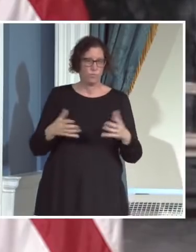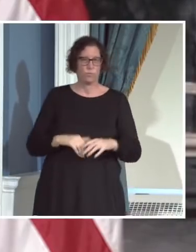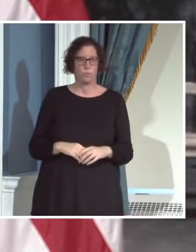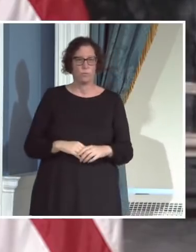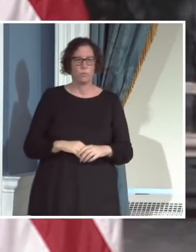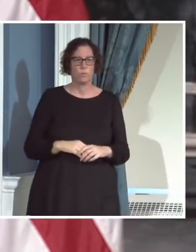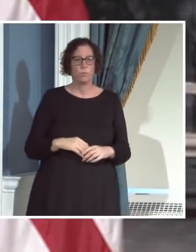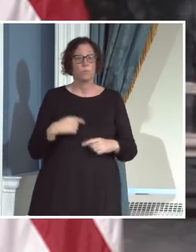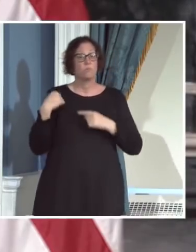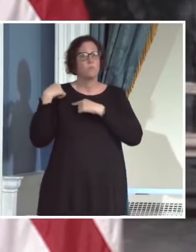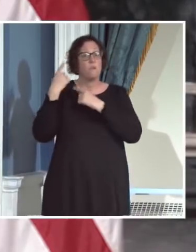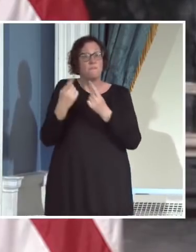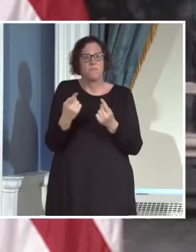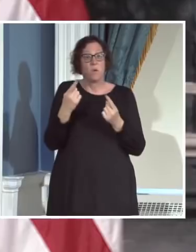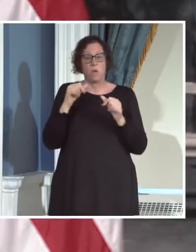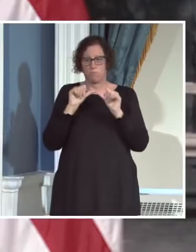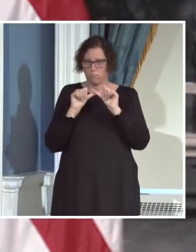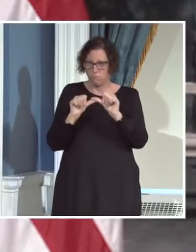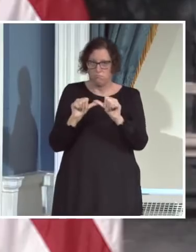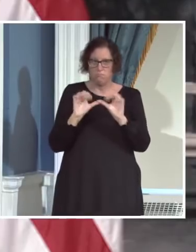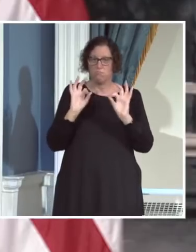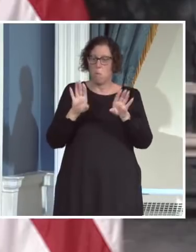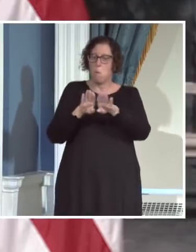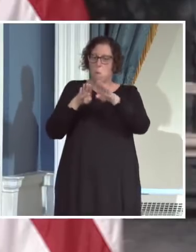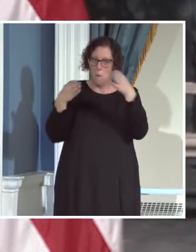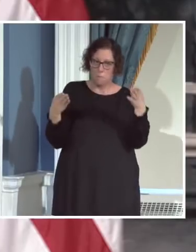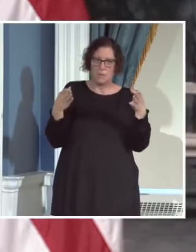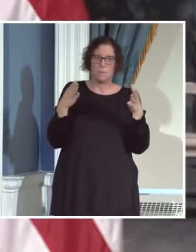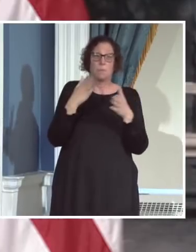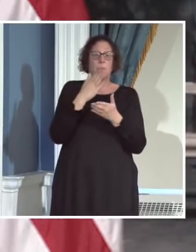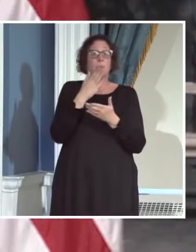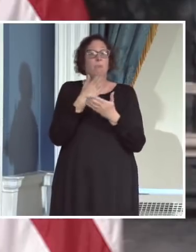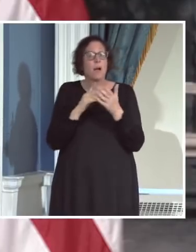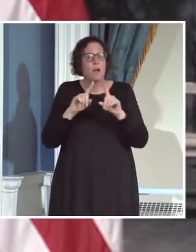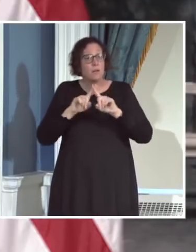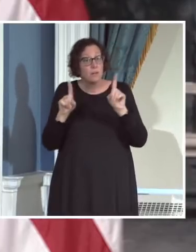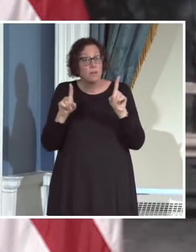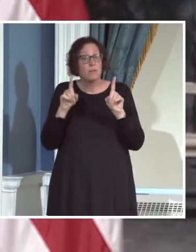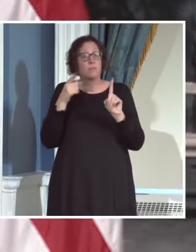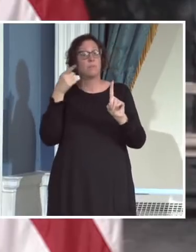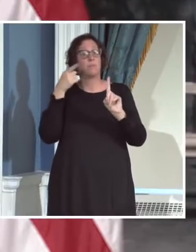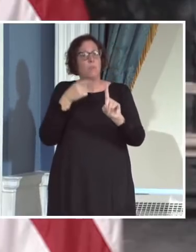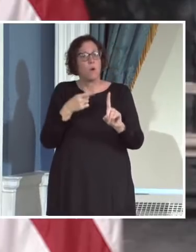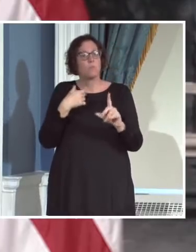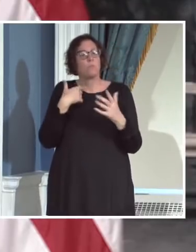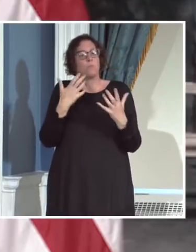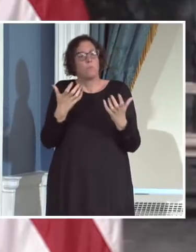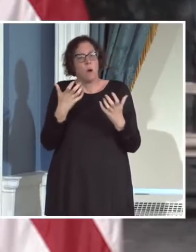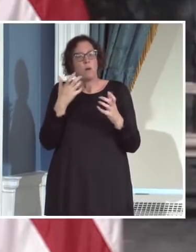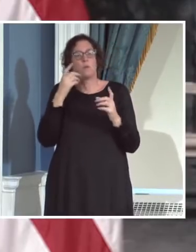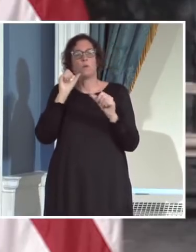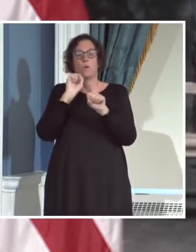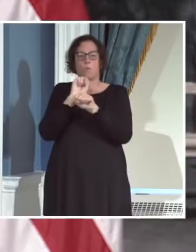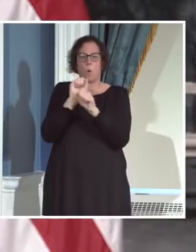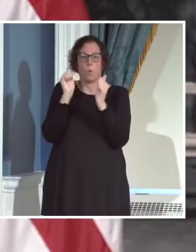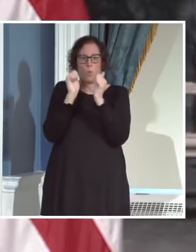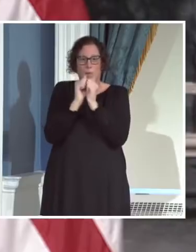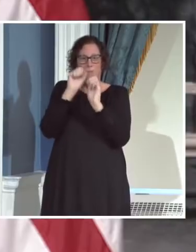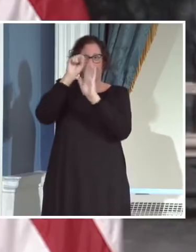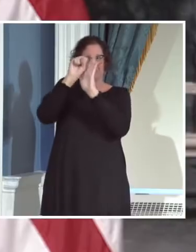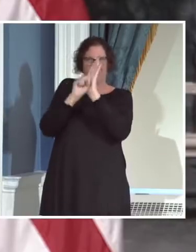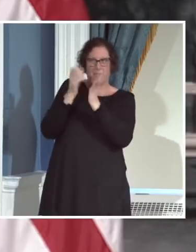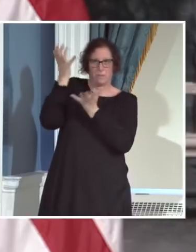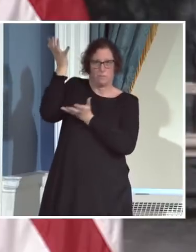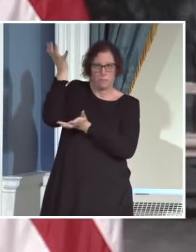and always be united. So very, very comfortable that once I think something needs to be done, I